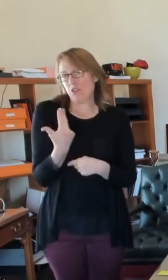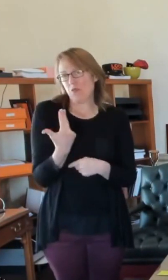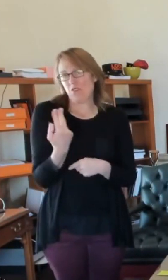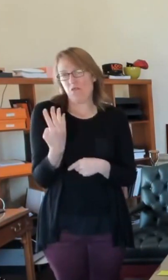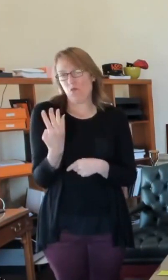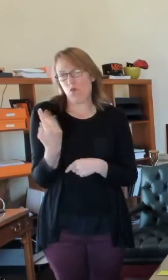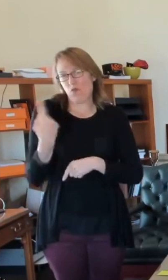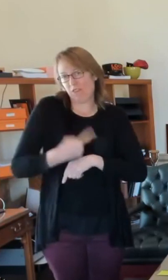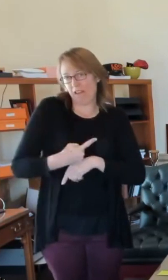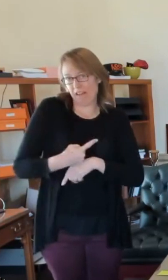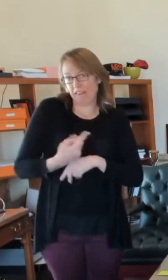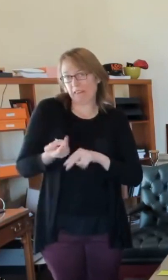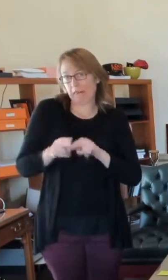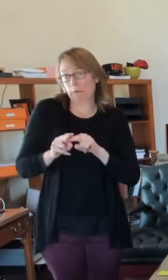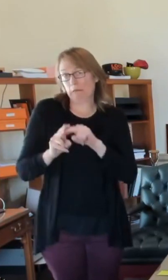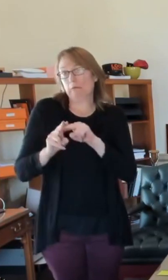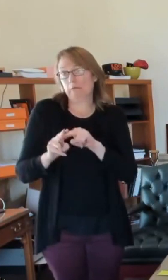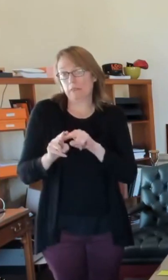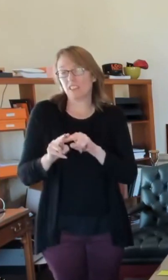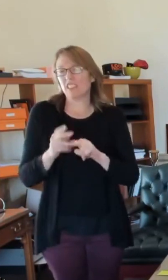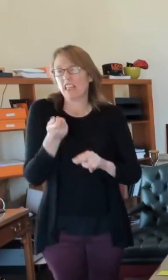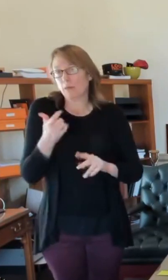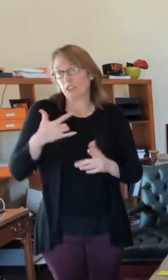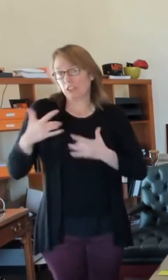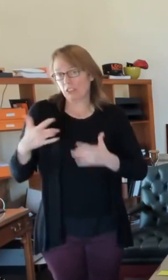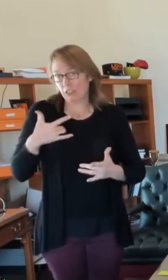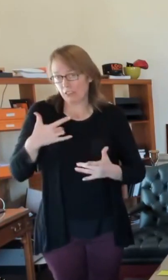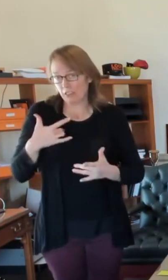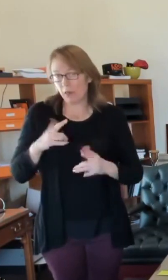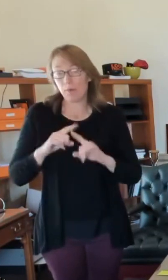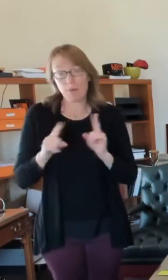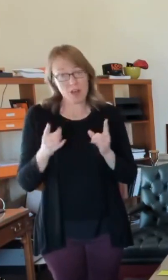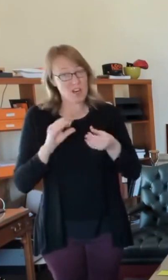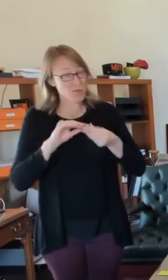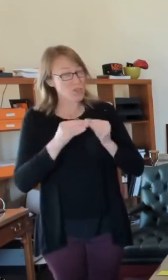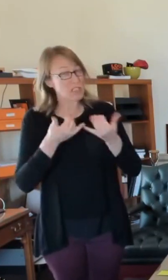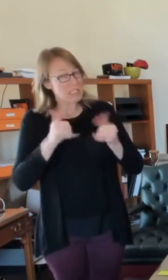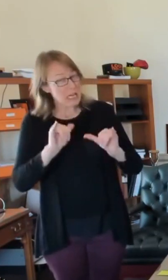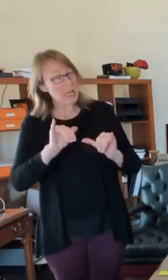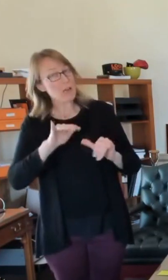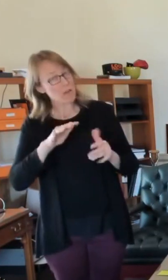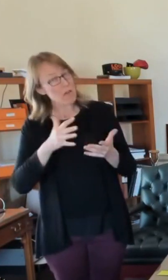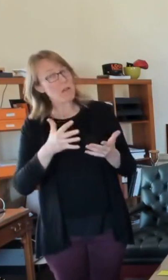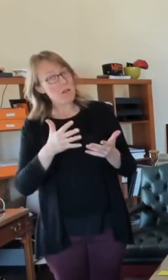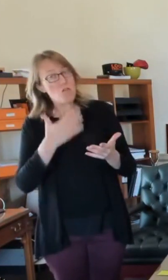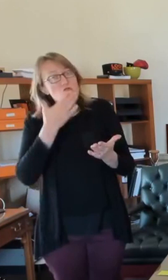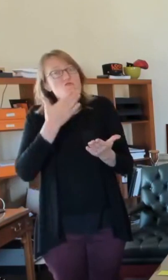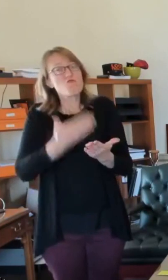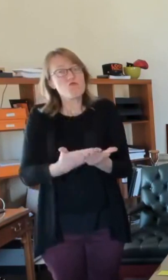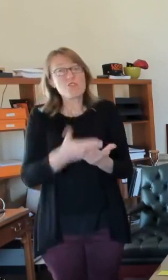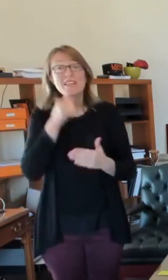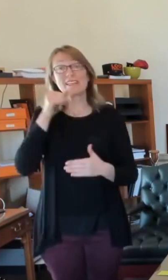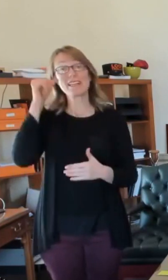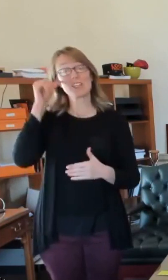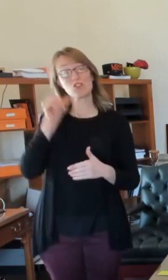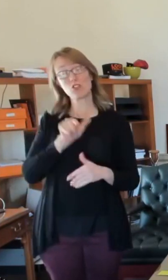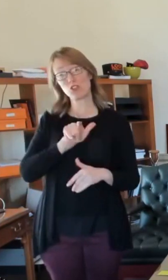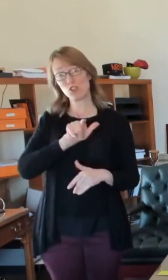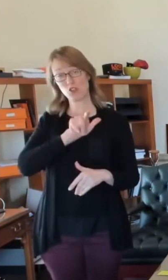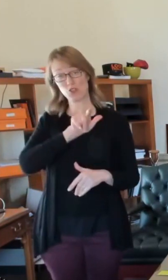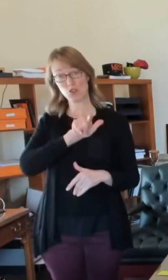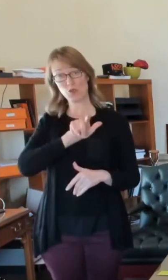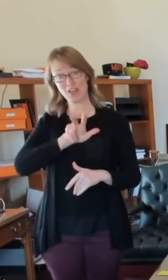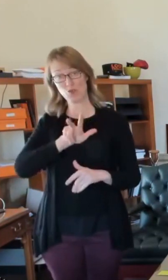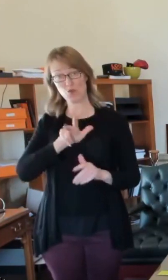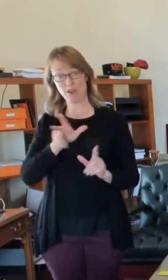is always concerning to us, but our numbers are still good. Yesterday, we reported 23 new cases in the